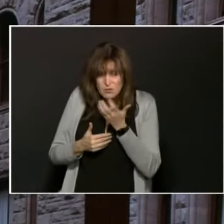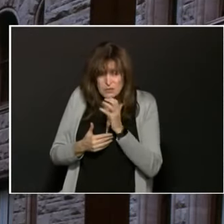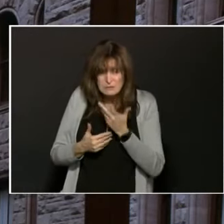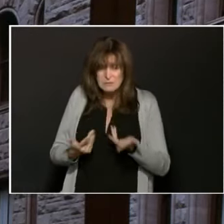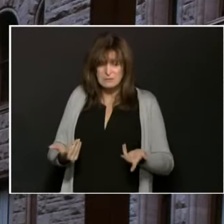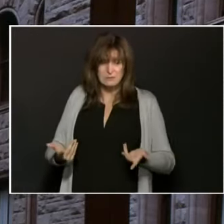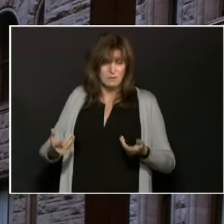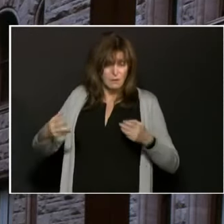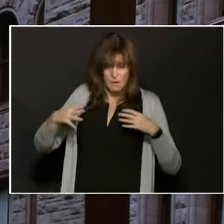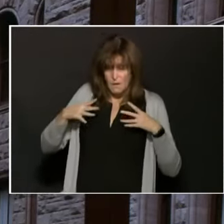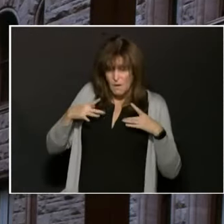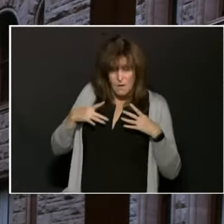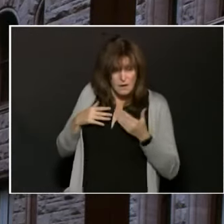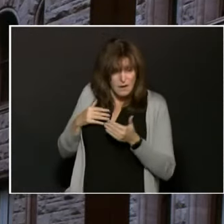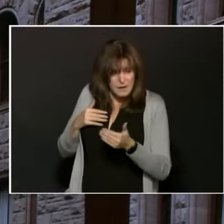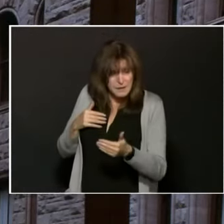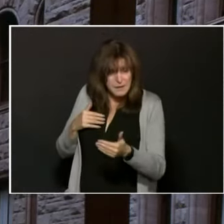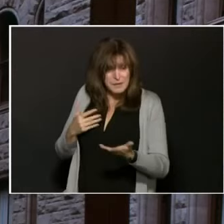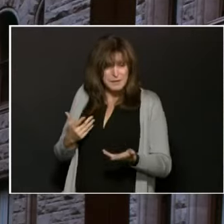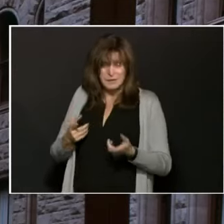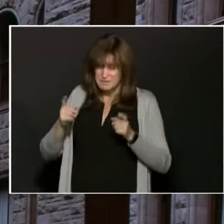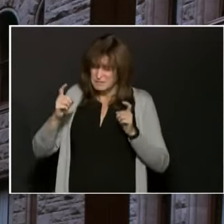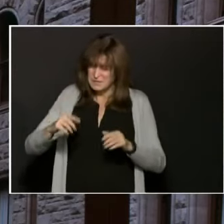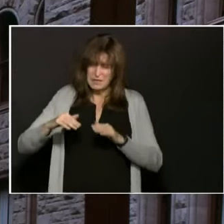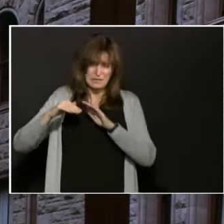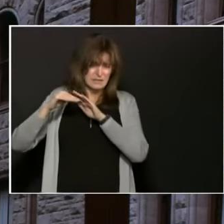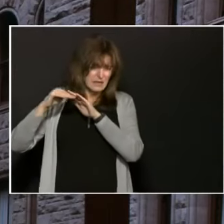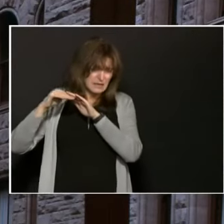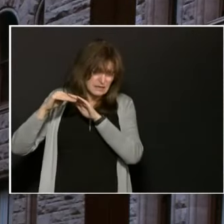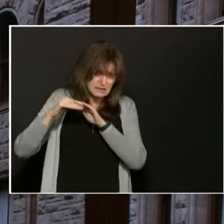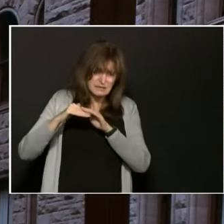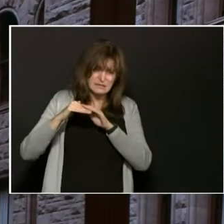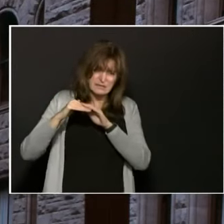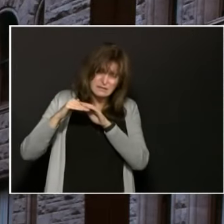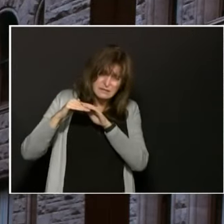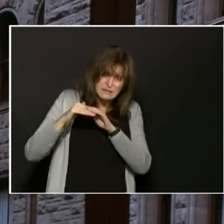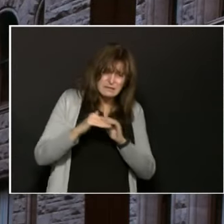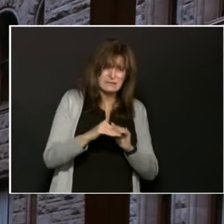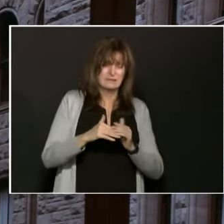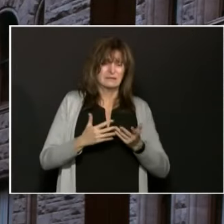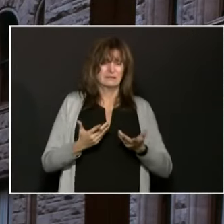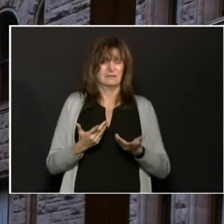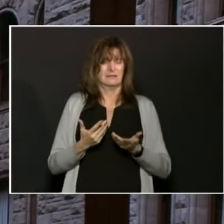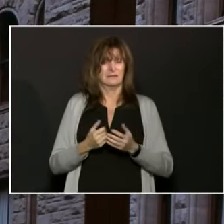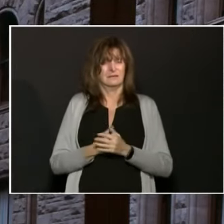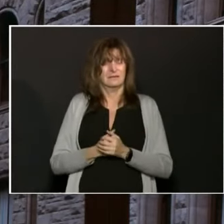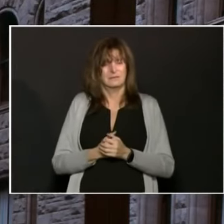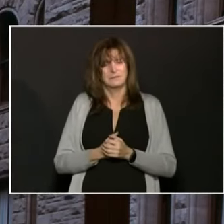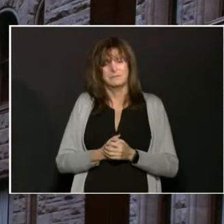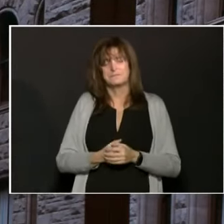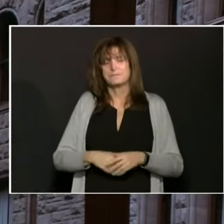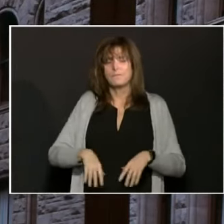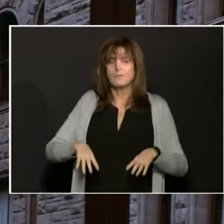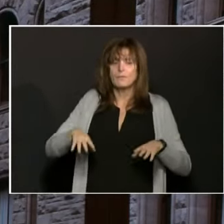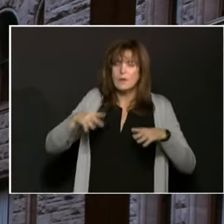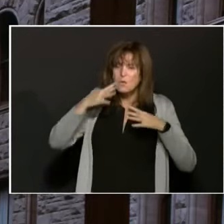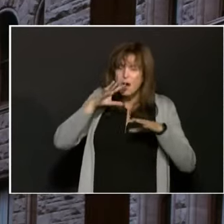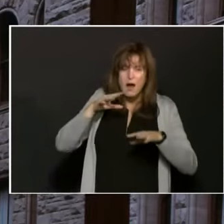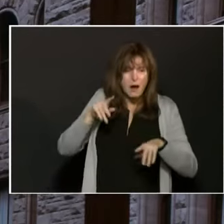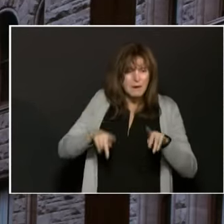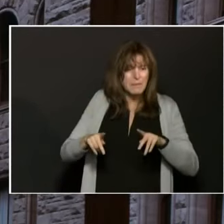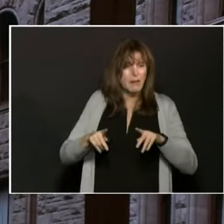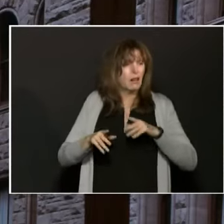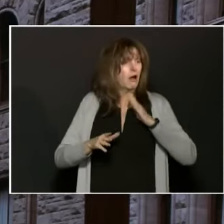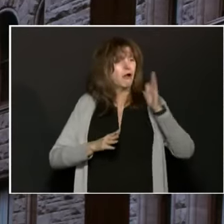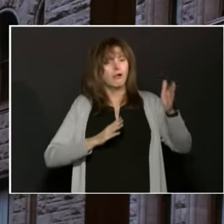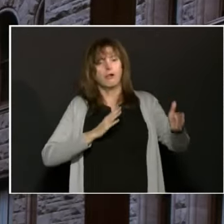And because people, while there may be some movement, we do not want a lot of movement. And there may be